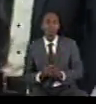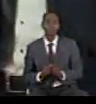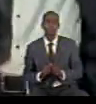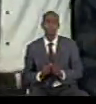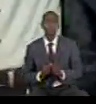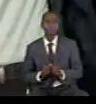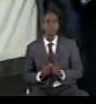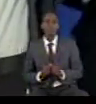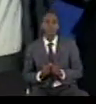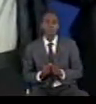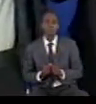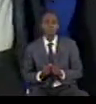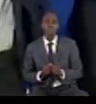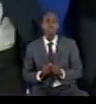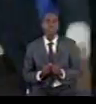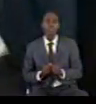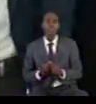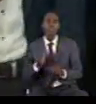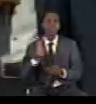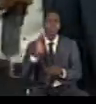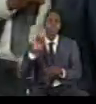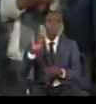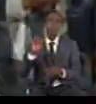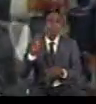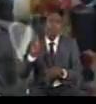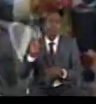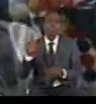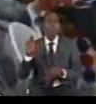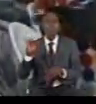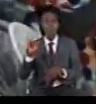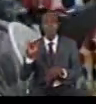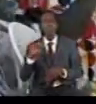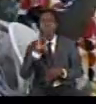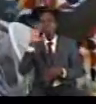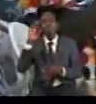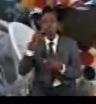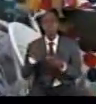Breathe. Your name on me. Your name, hey, is your name.